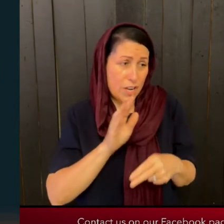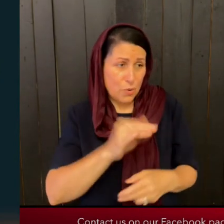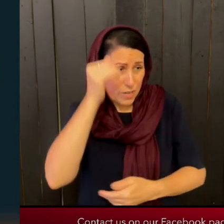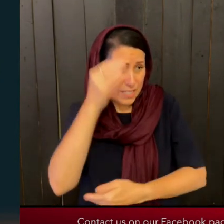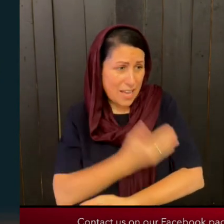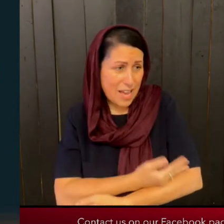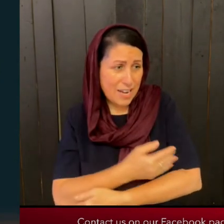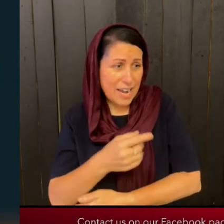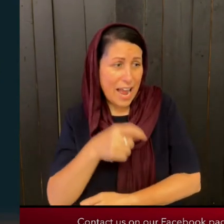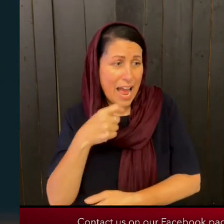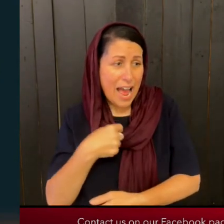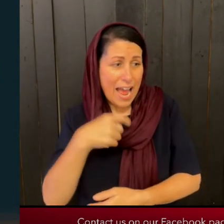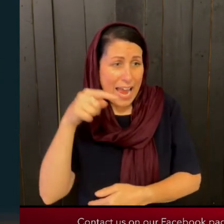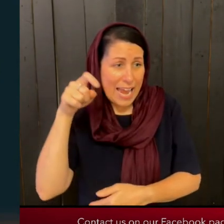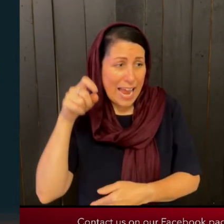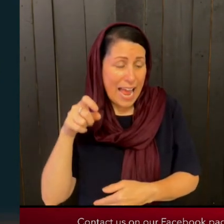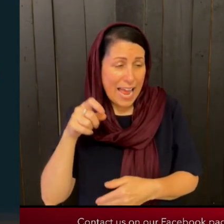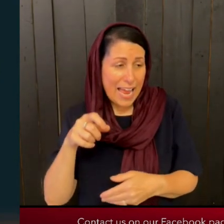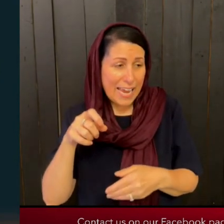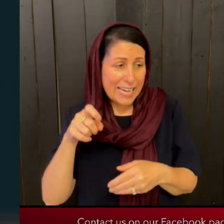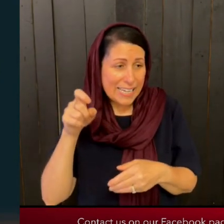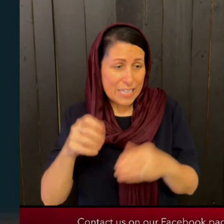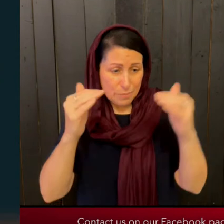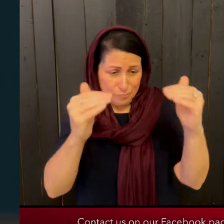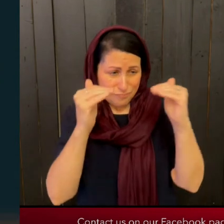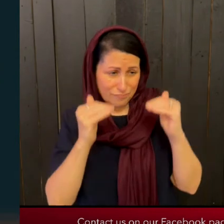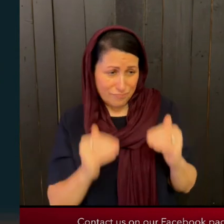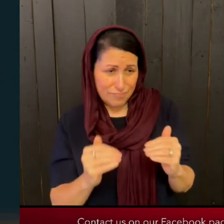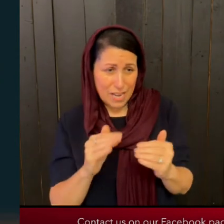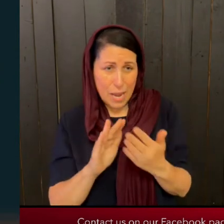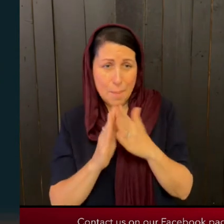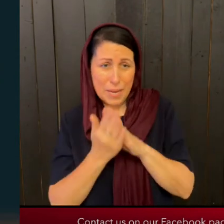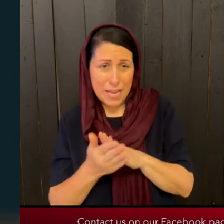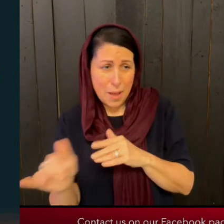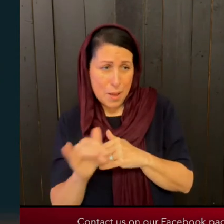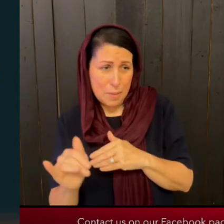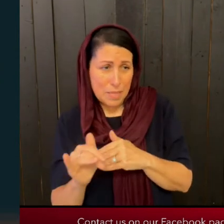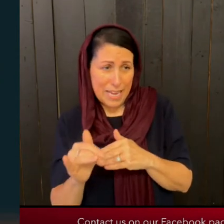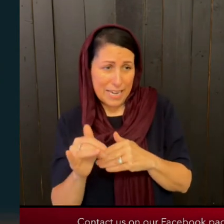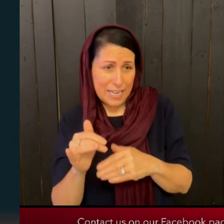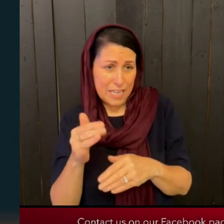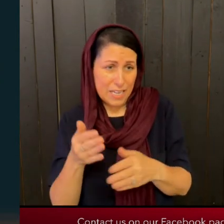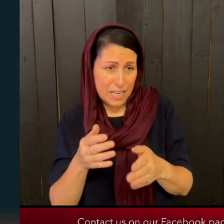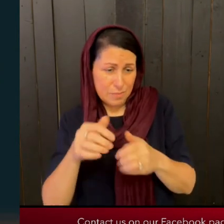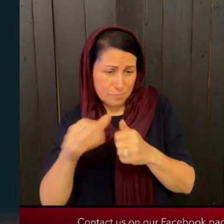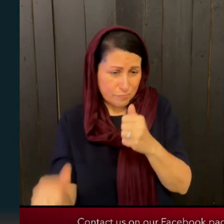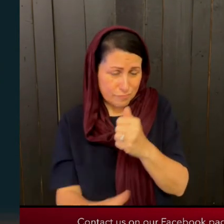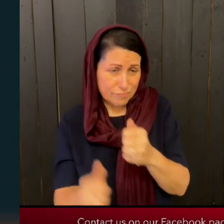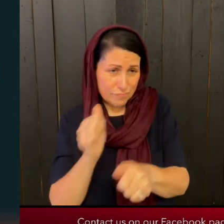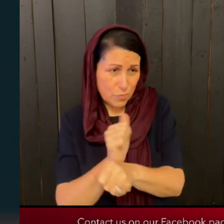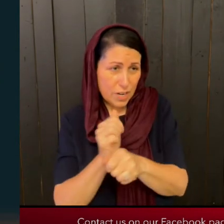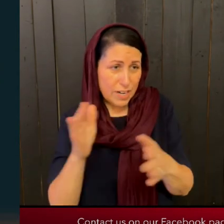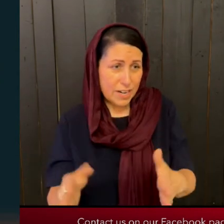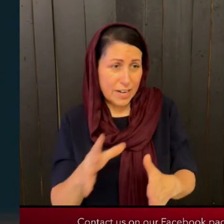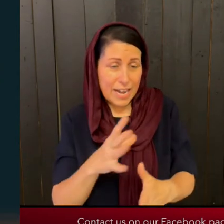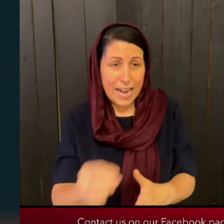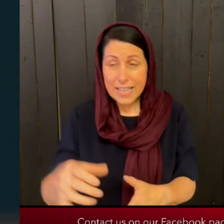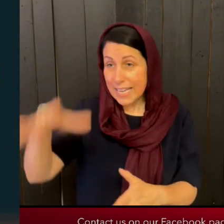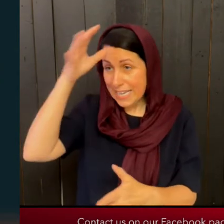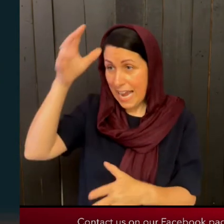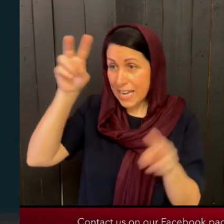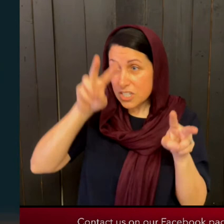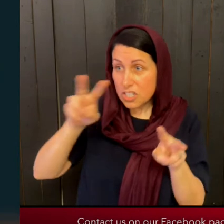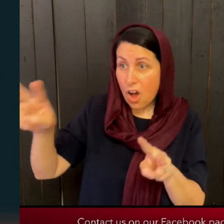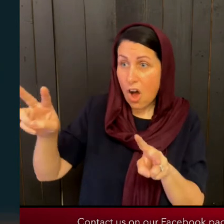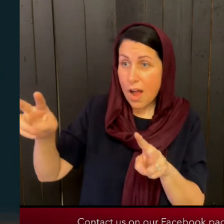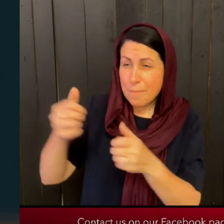father. But while he was still a long way off, his father saw him and felt compassion for him and